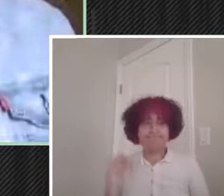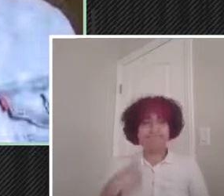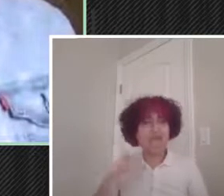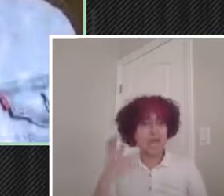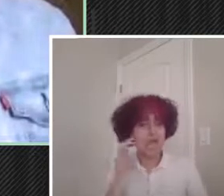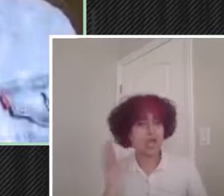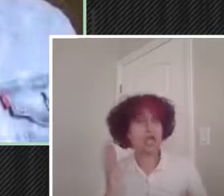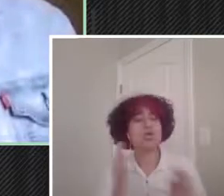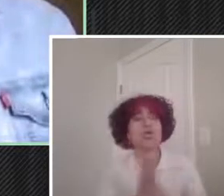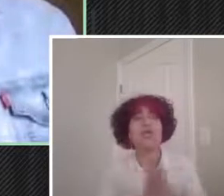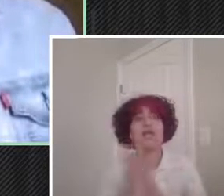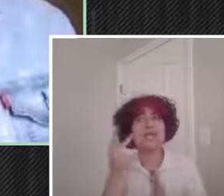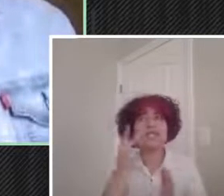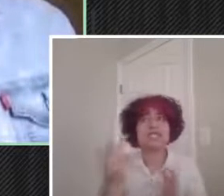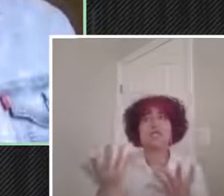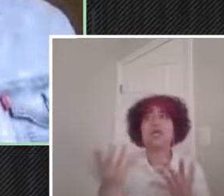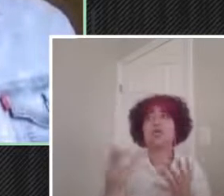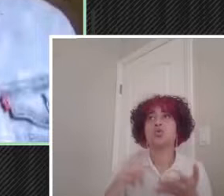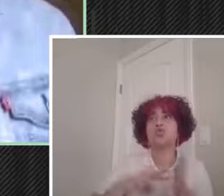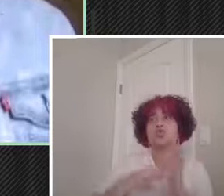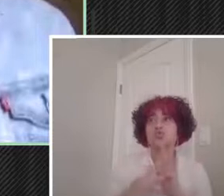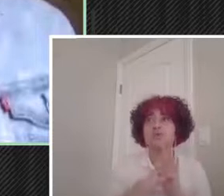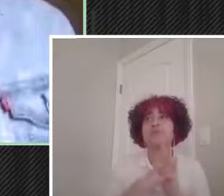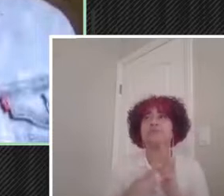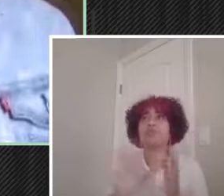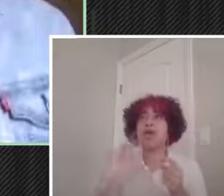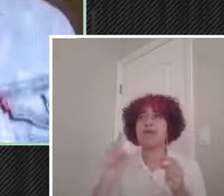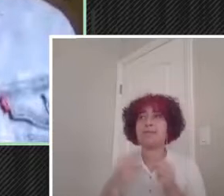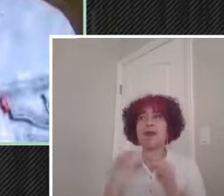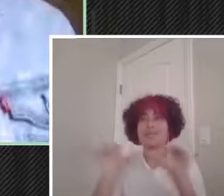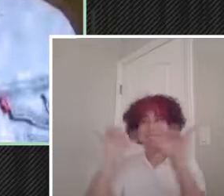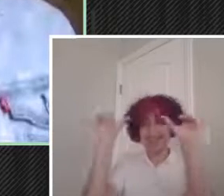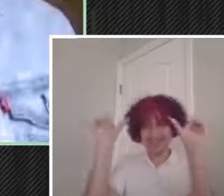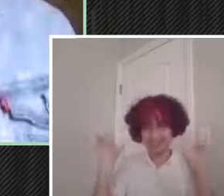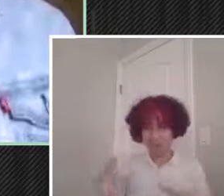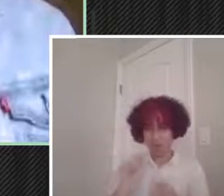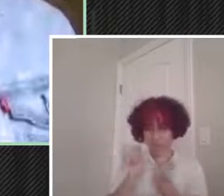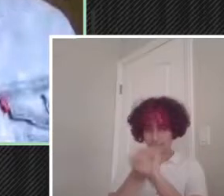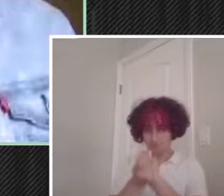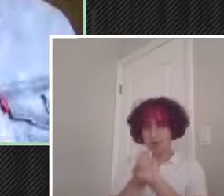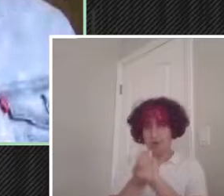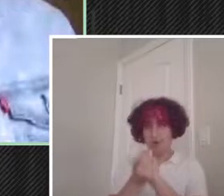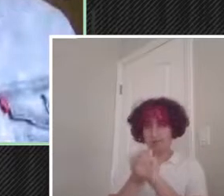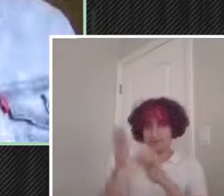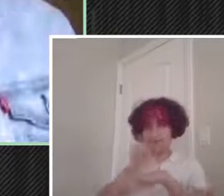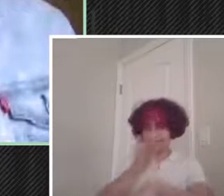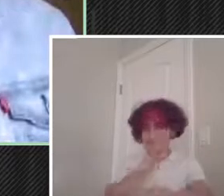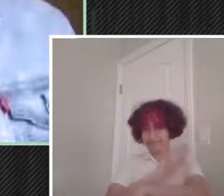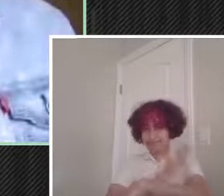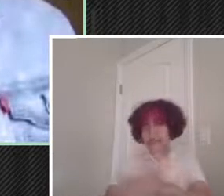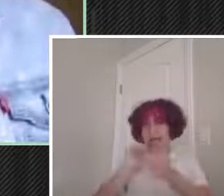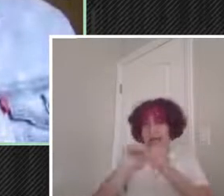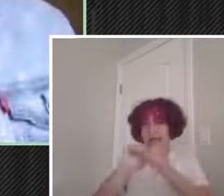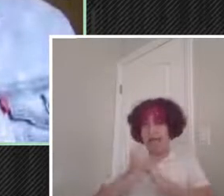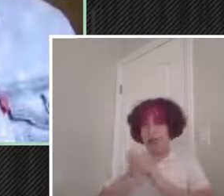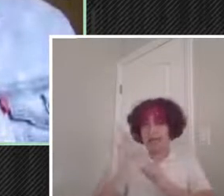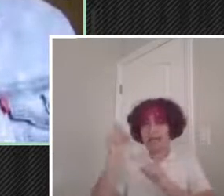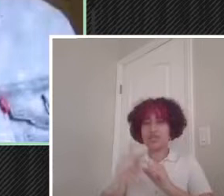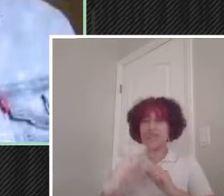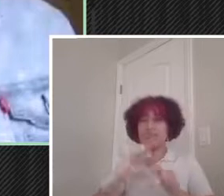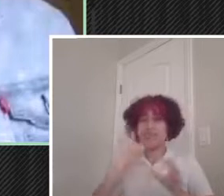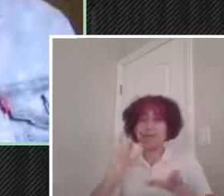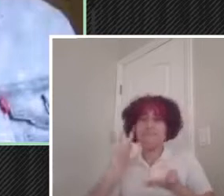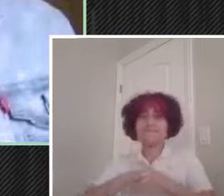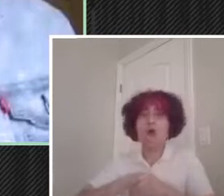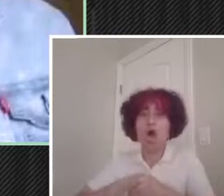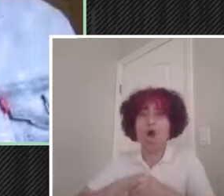as systemic reform and how we need to go about, involving people in the movement. And so I